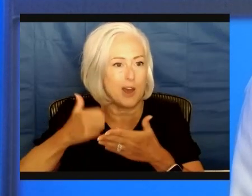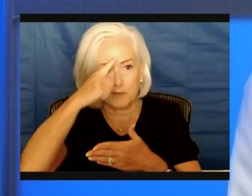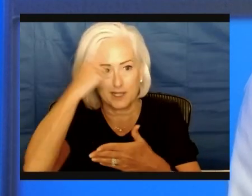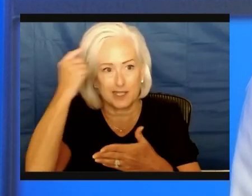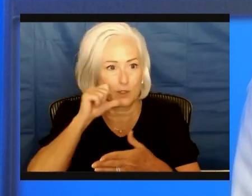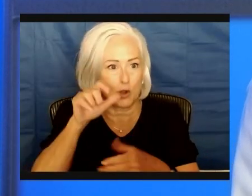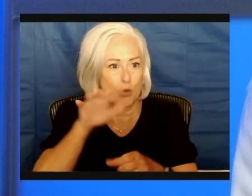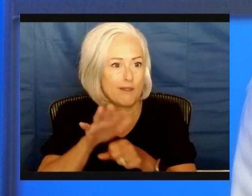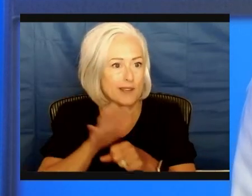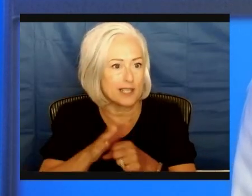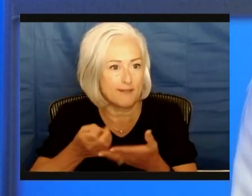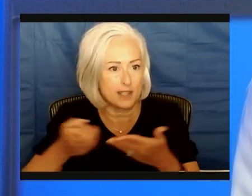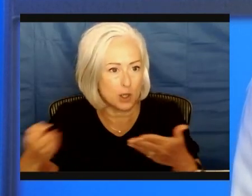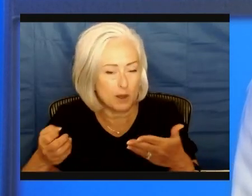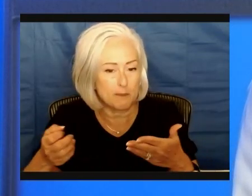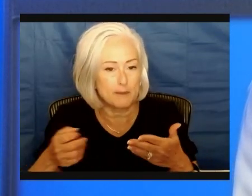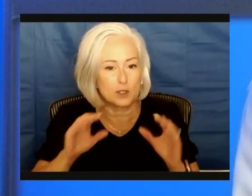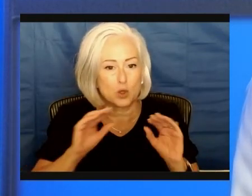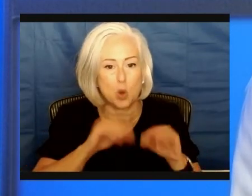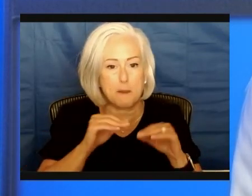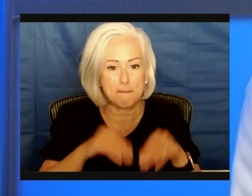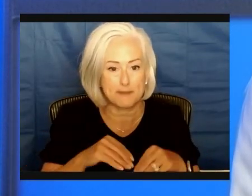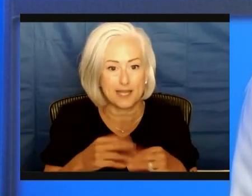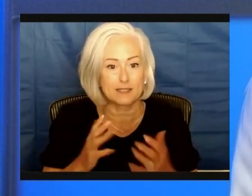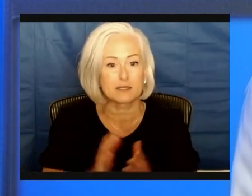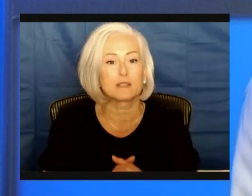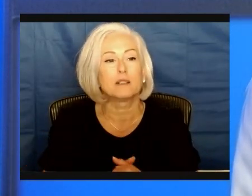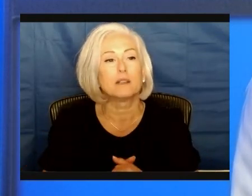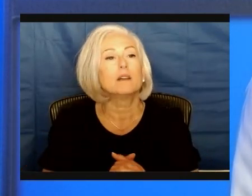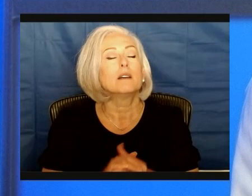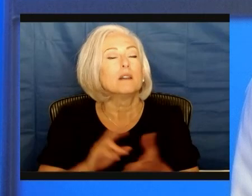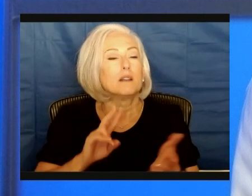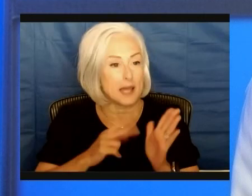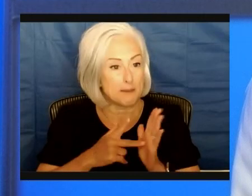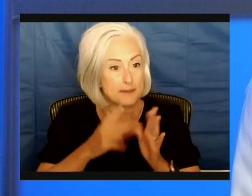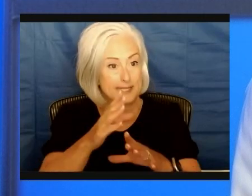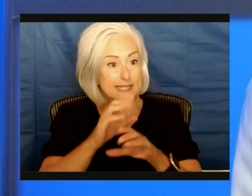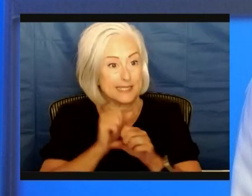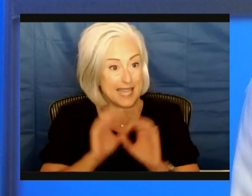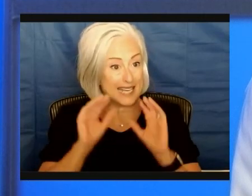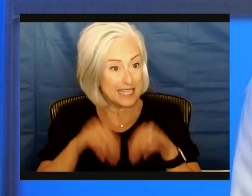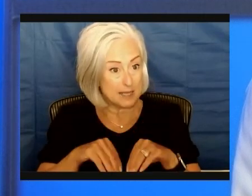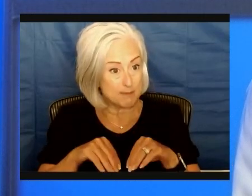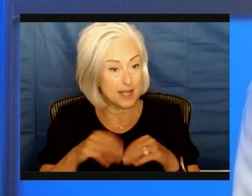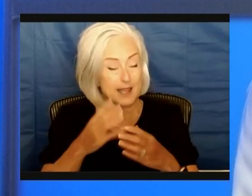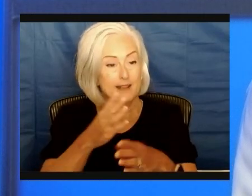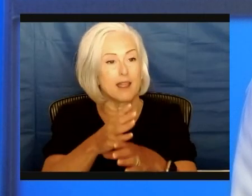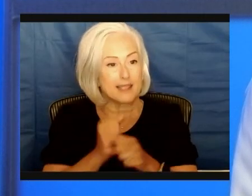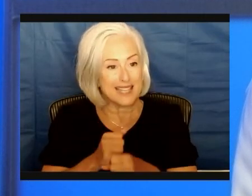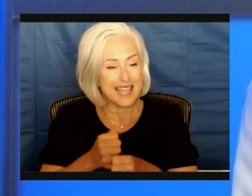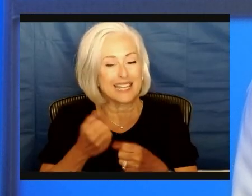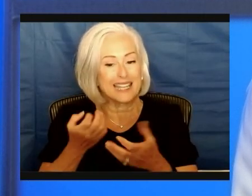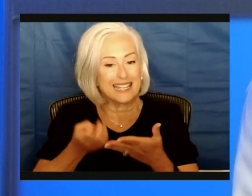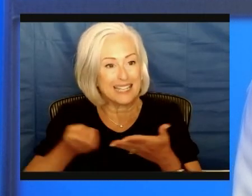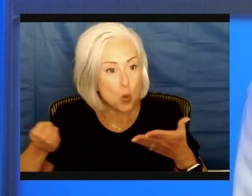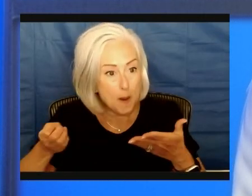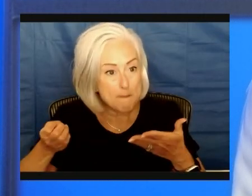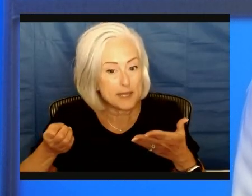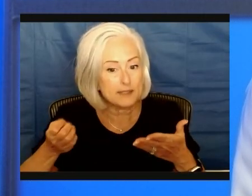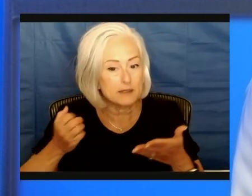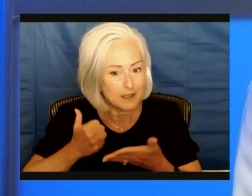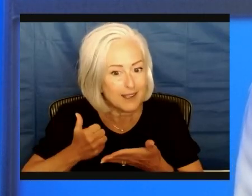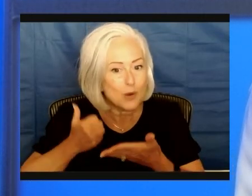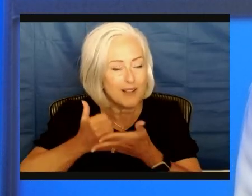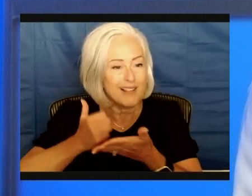them. So getting the implants and instruments is going to help us alleviate their pain,